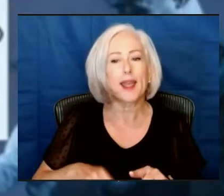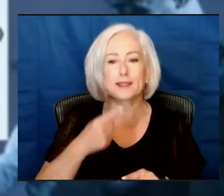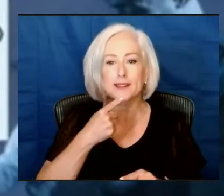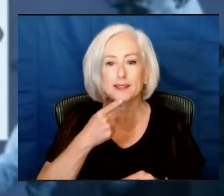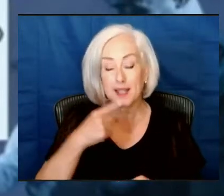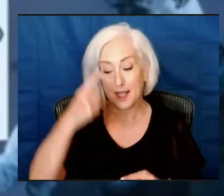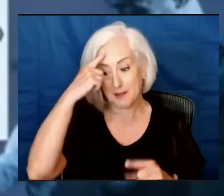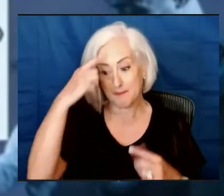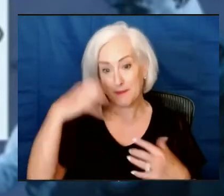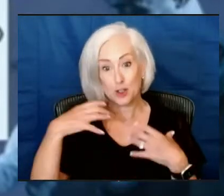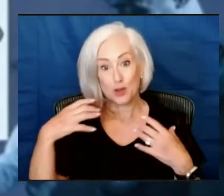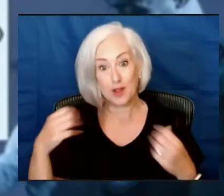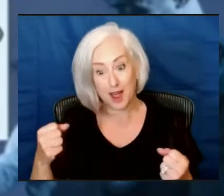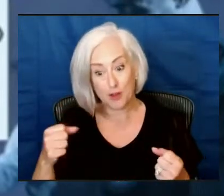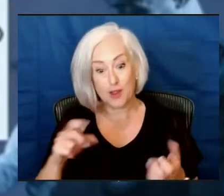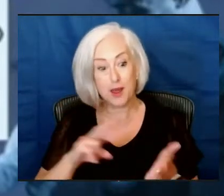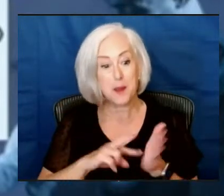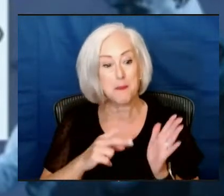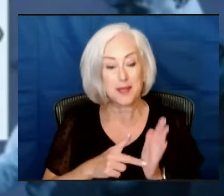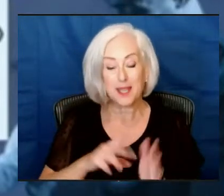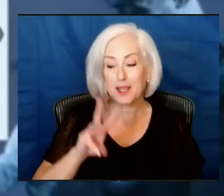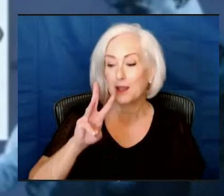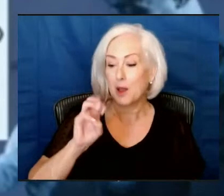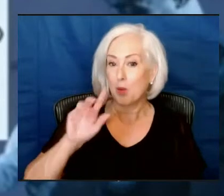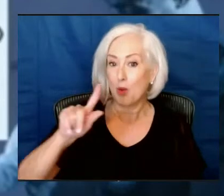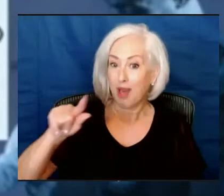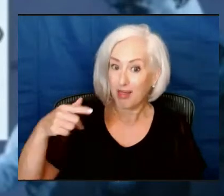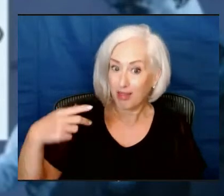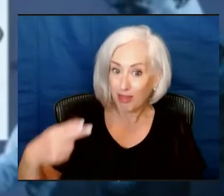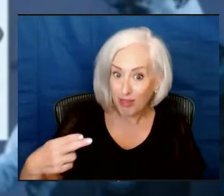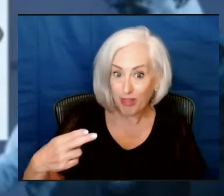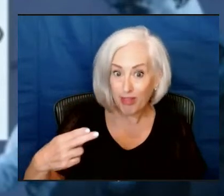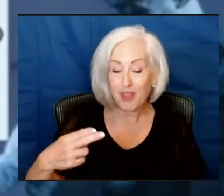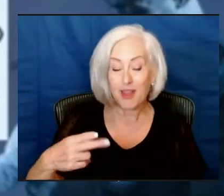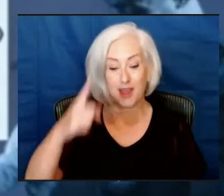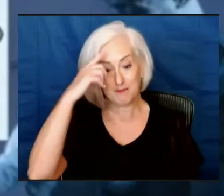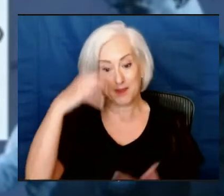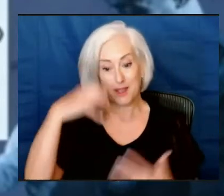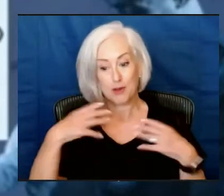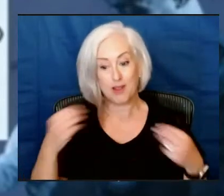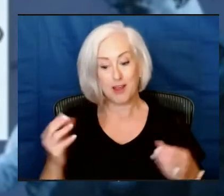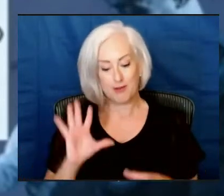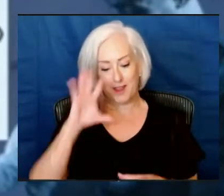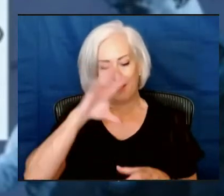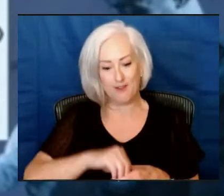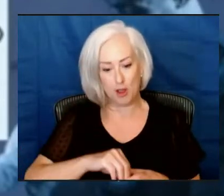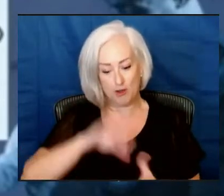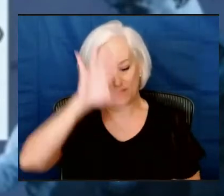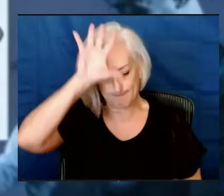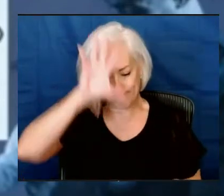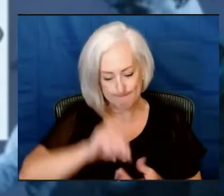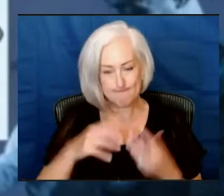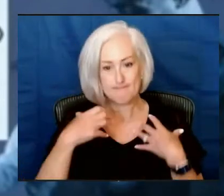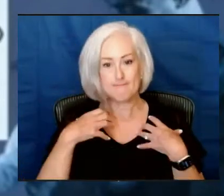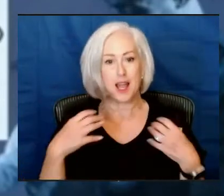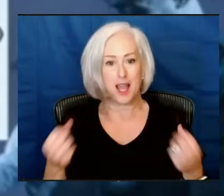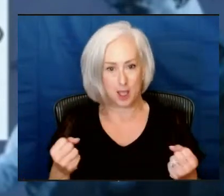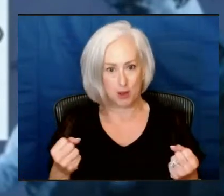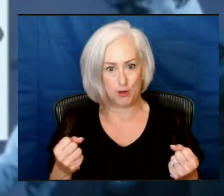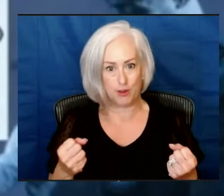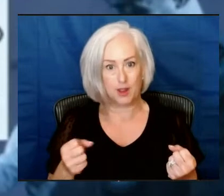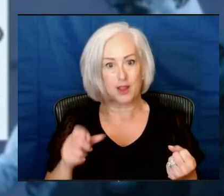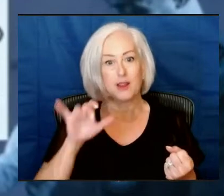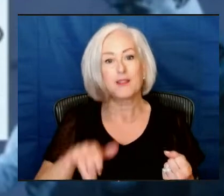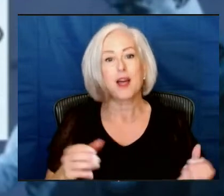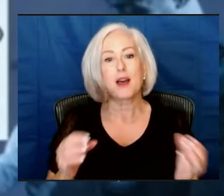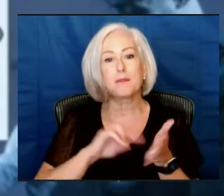wealth and mental health is overall health. And so if we talk about those things in a way that it's health, then that will be more relatable